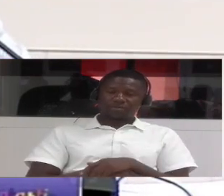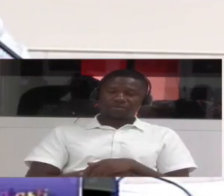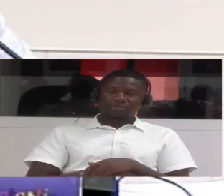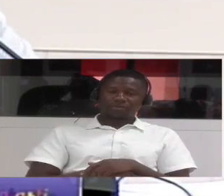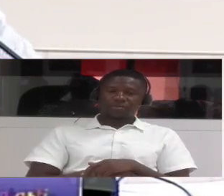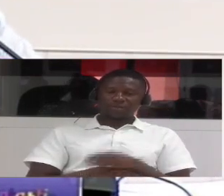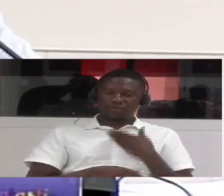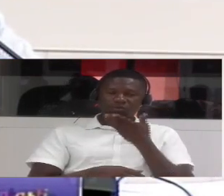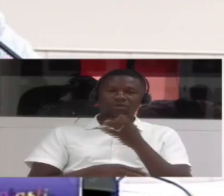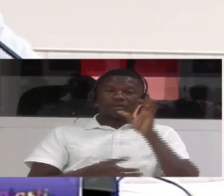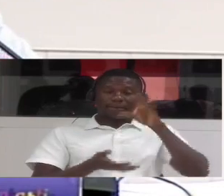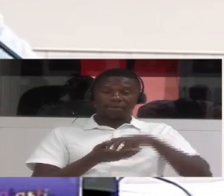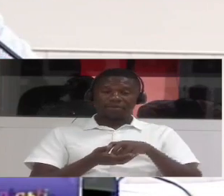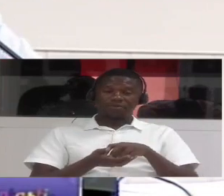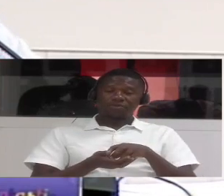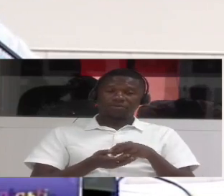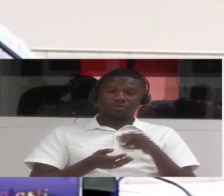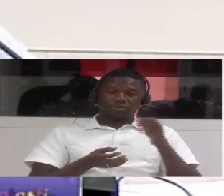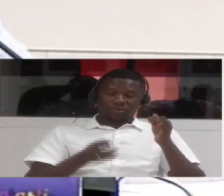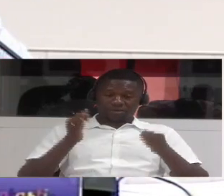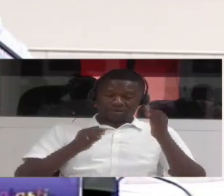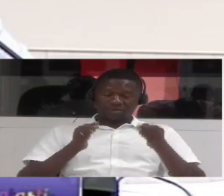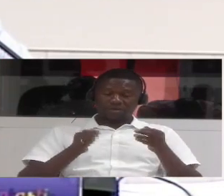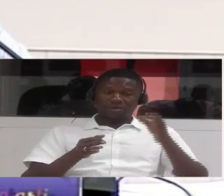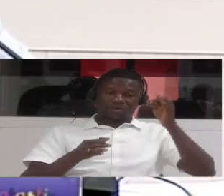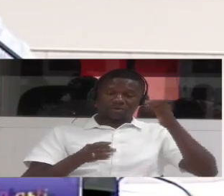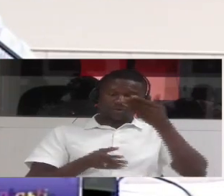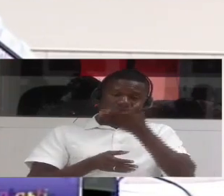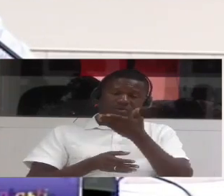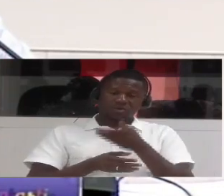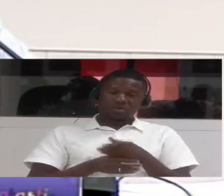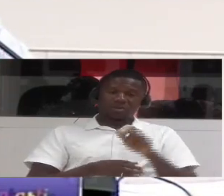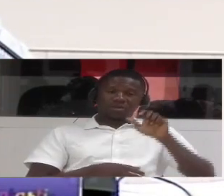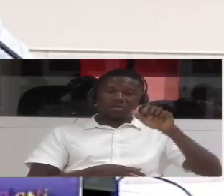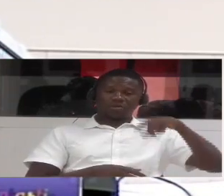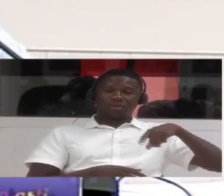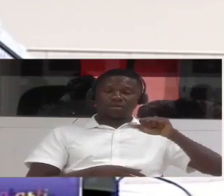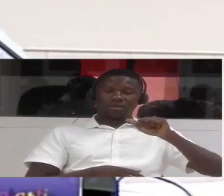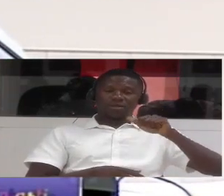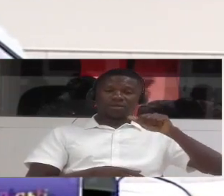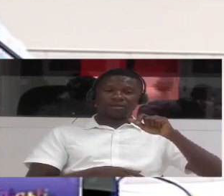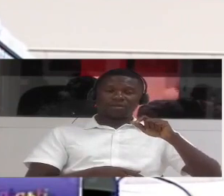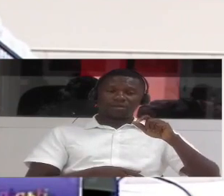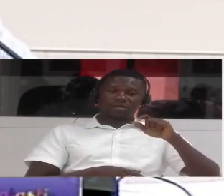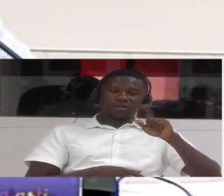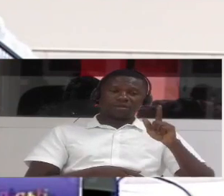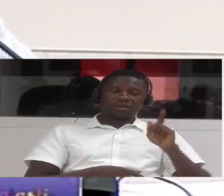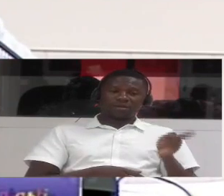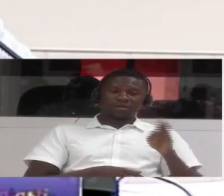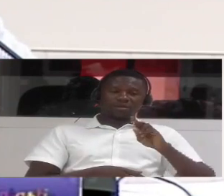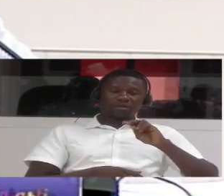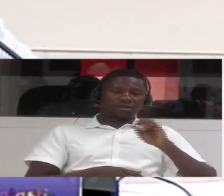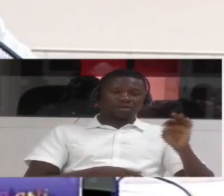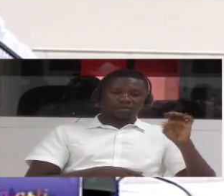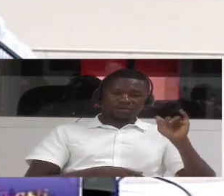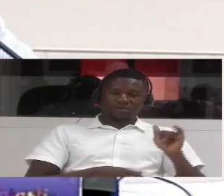Lamin Babanding Jabate and Pahari JAMMEH, who were Attorney General and Solicitor General respectively,